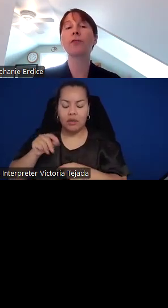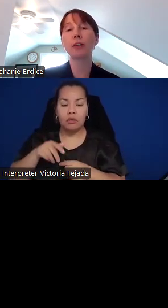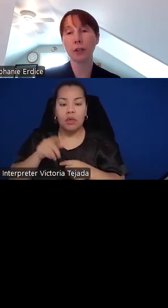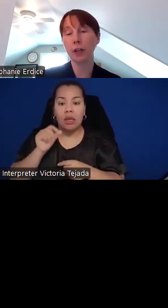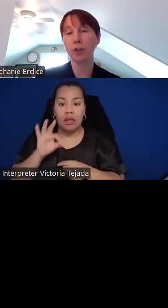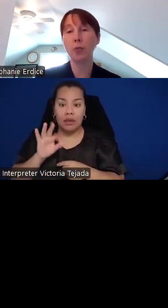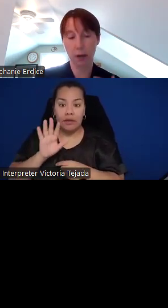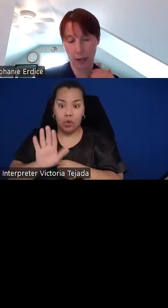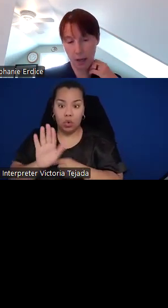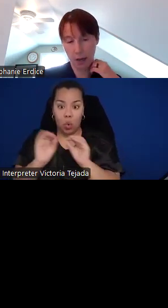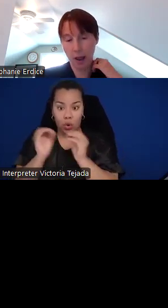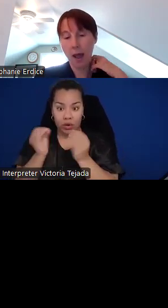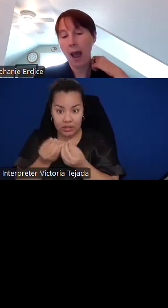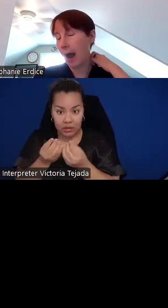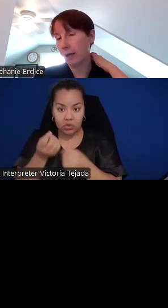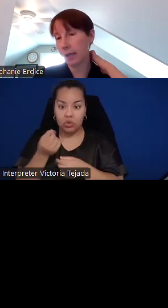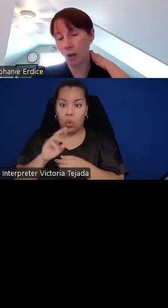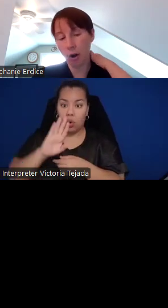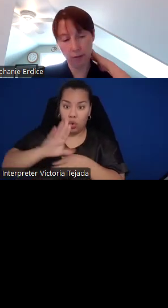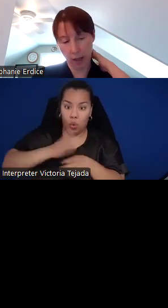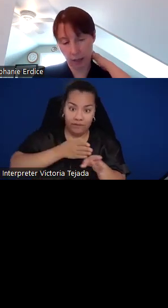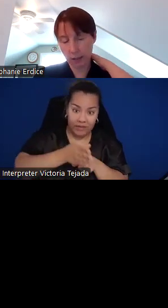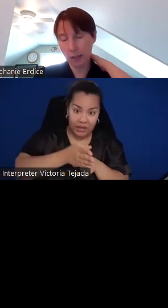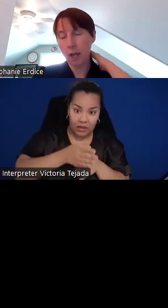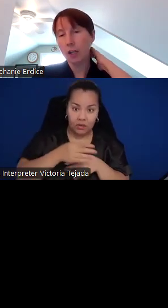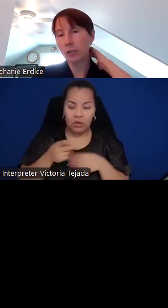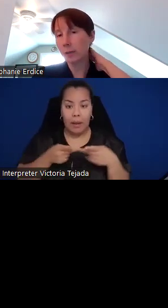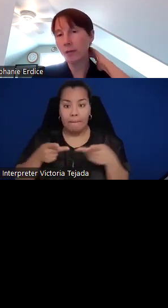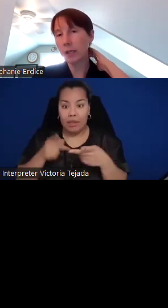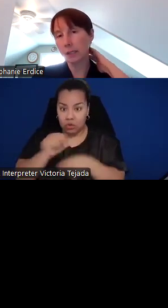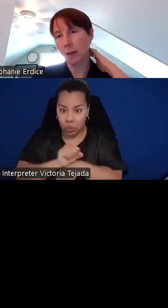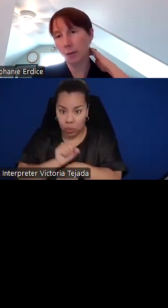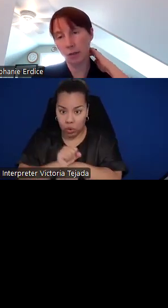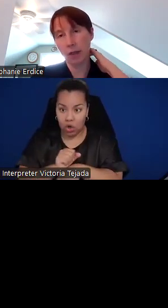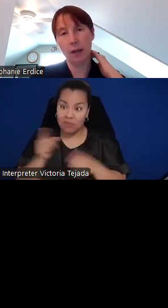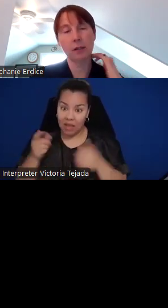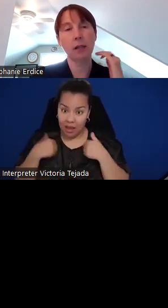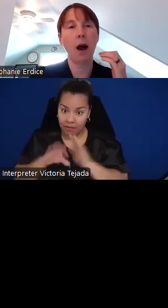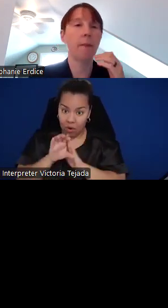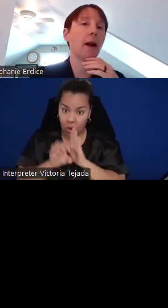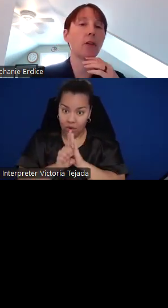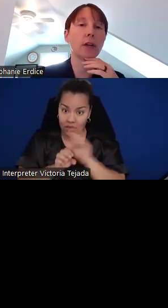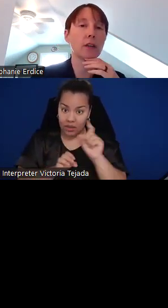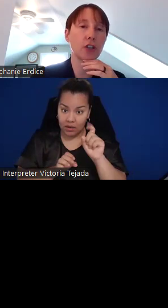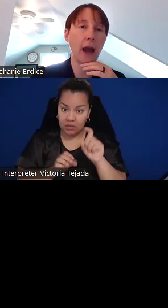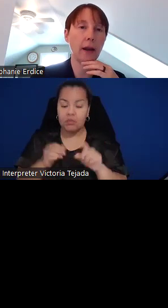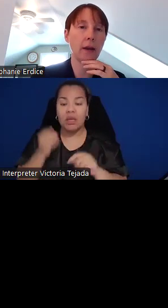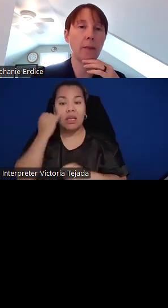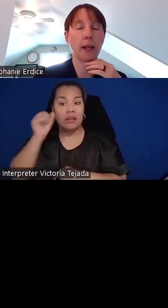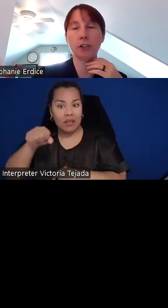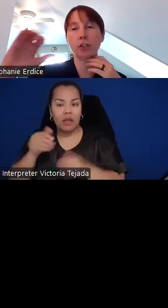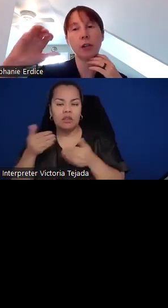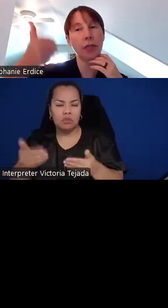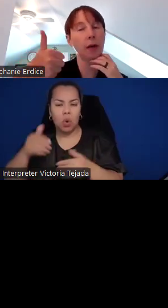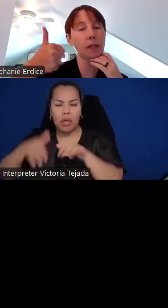or the profession that you work in has a code of ethics. So some of the examples of this, and I'll look in the chat